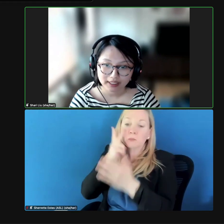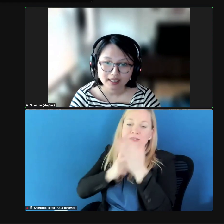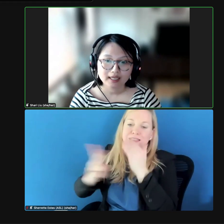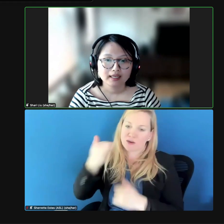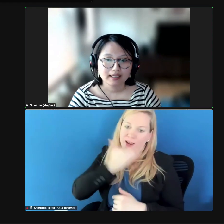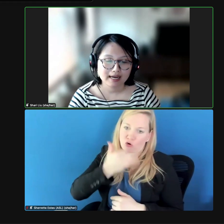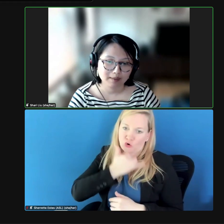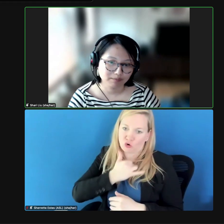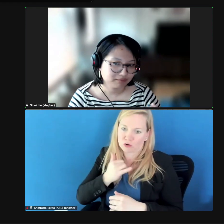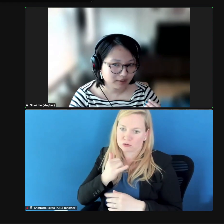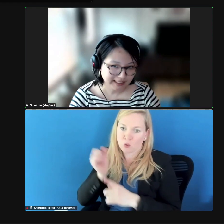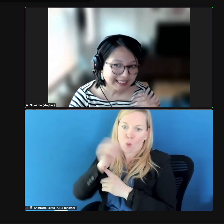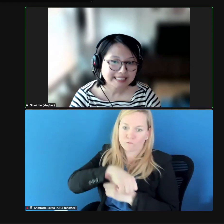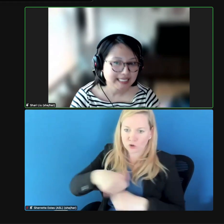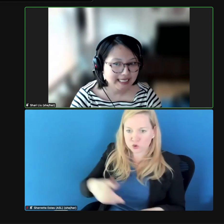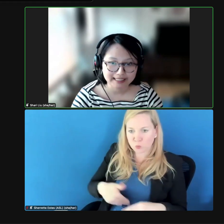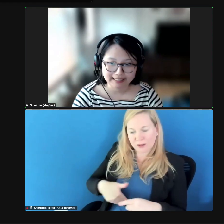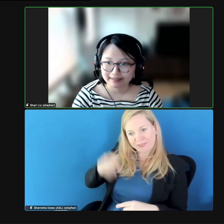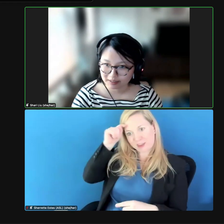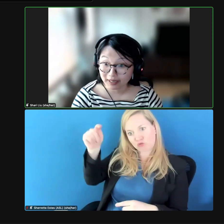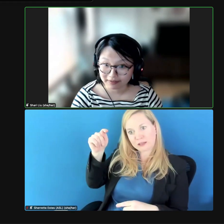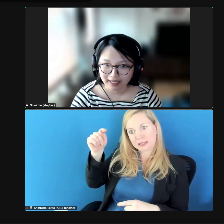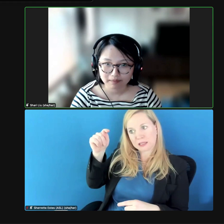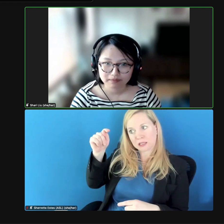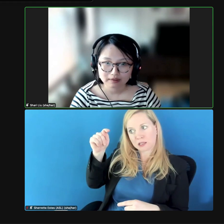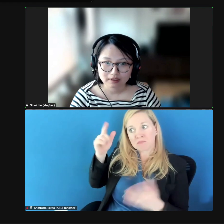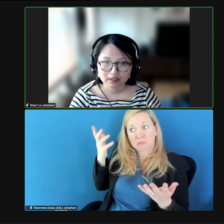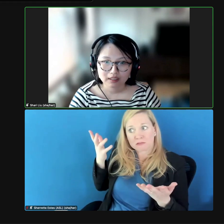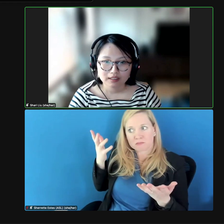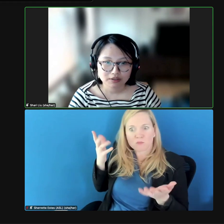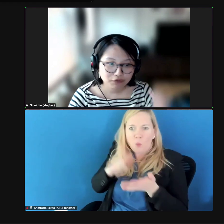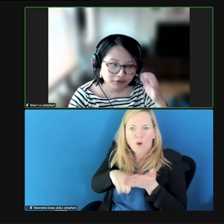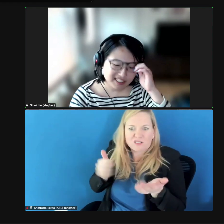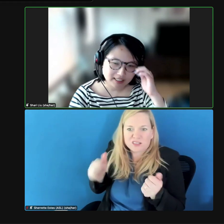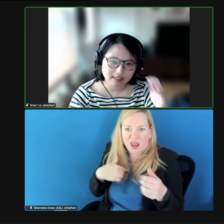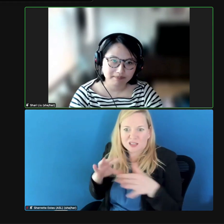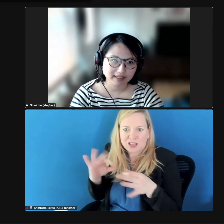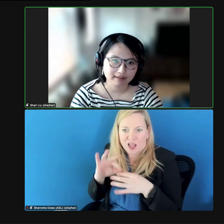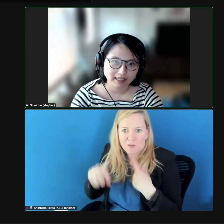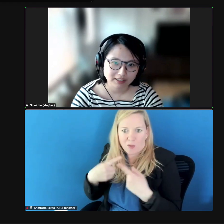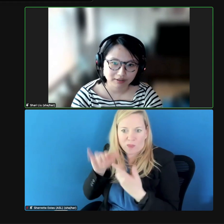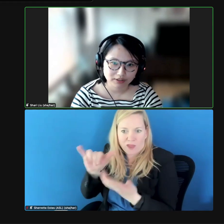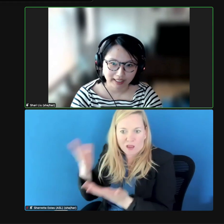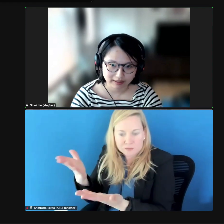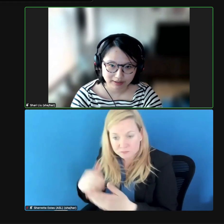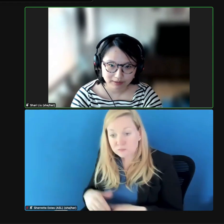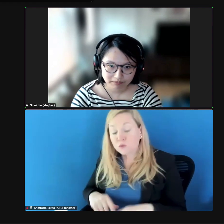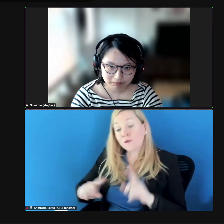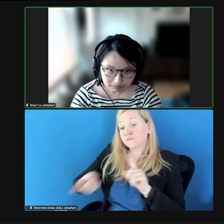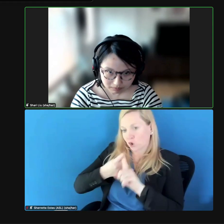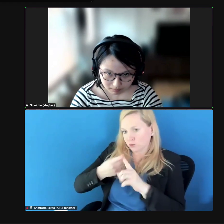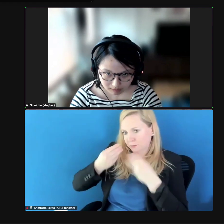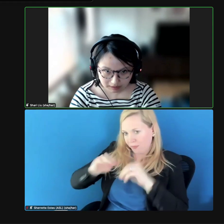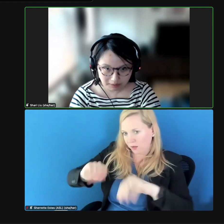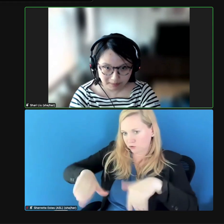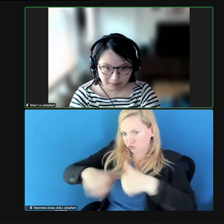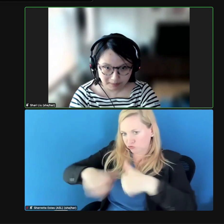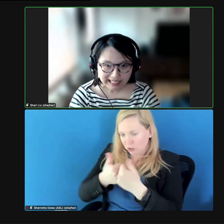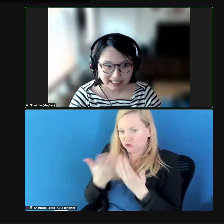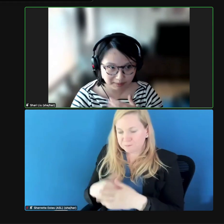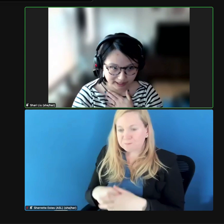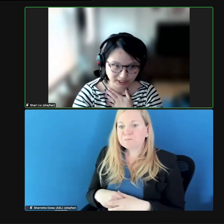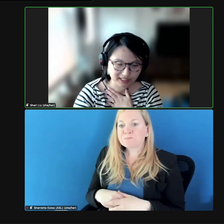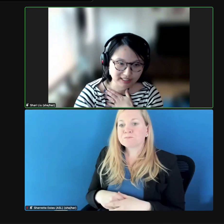intuitive theory. Can I say anything else about that? So first, the methodological challenge. So